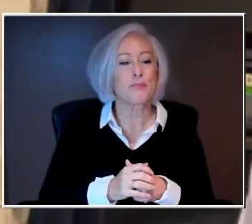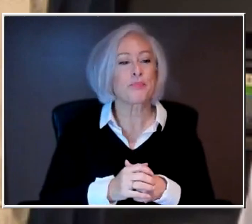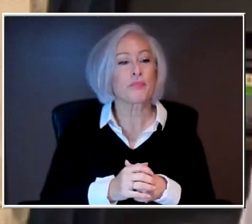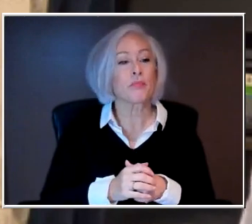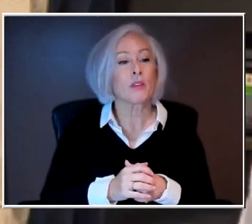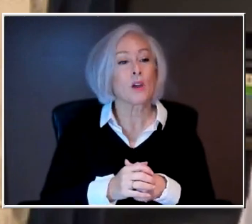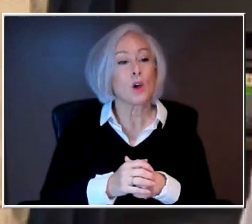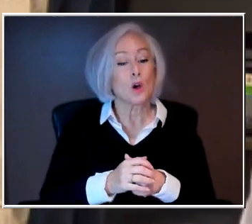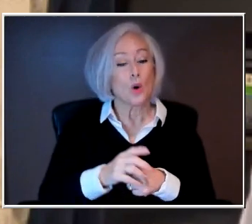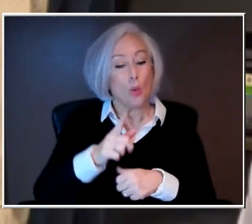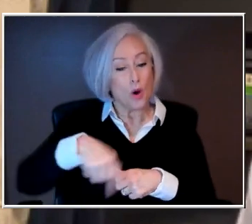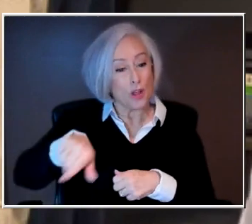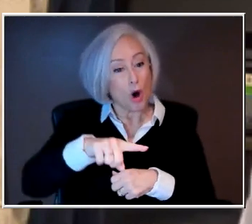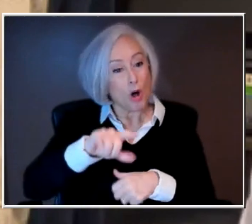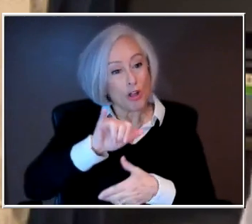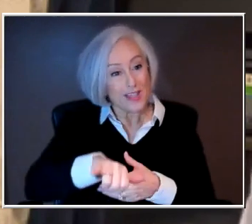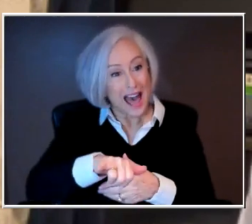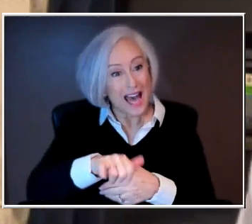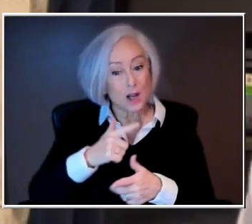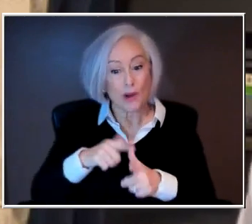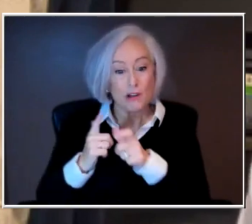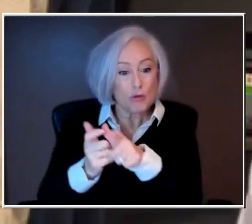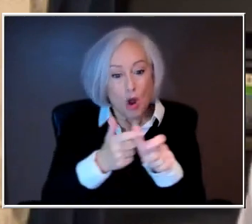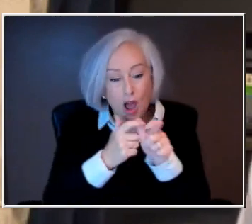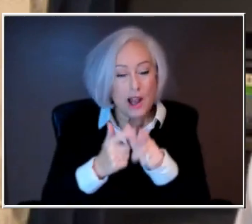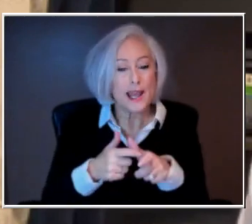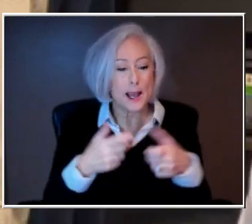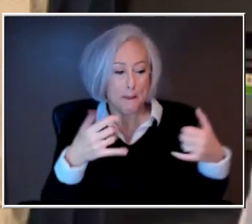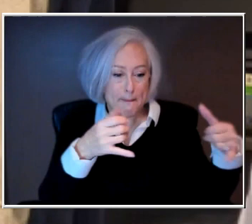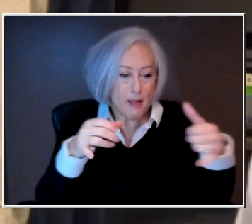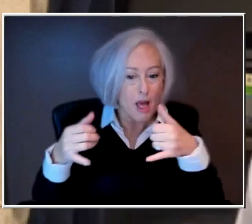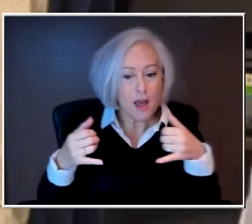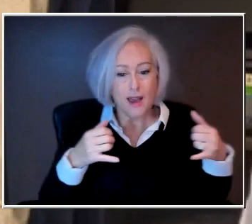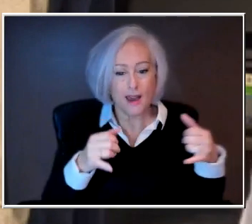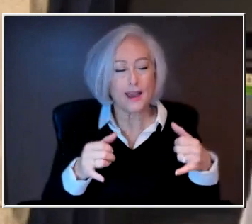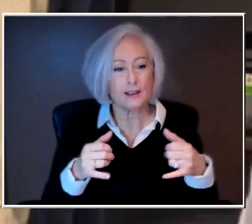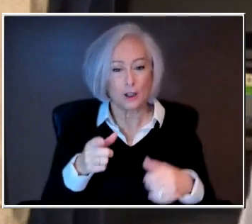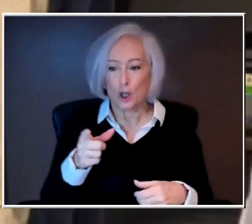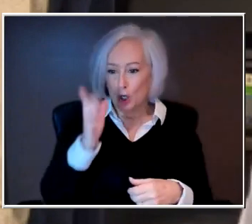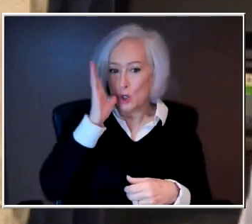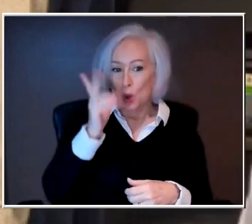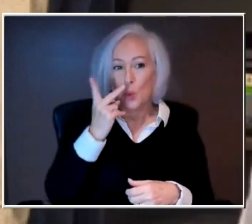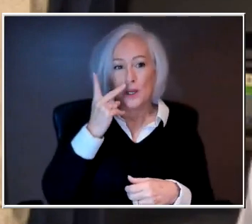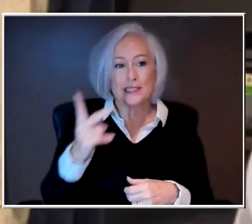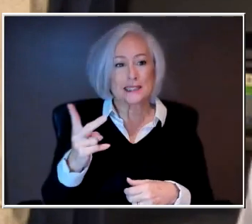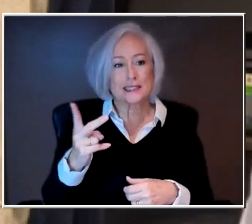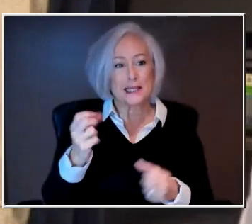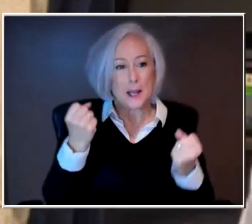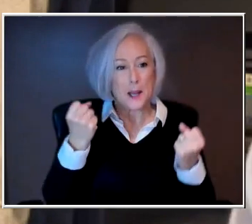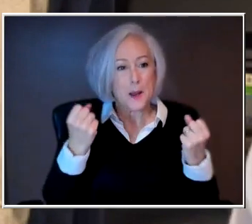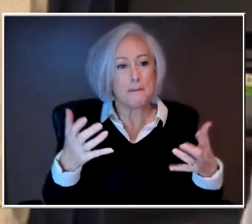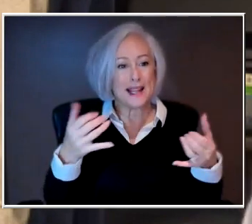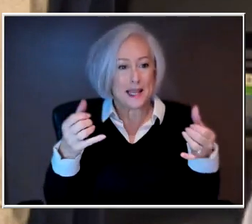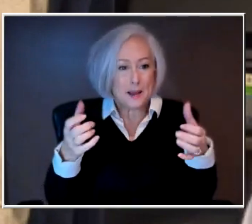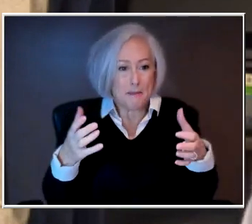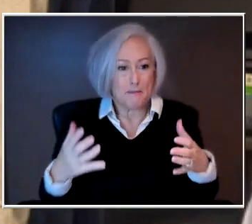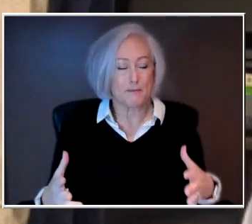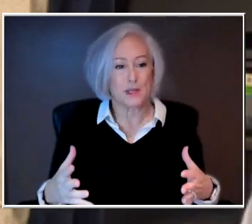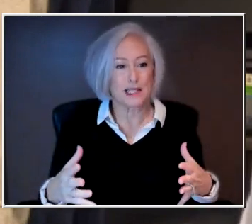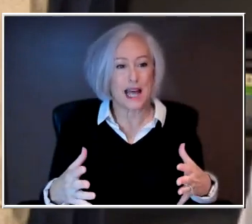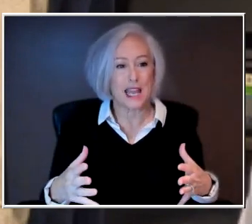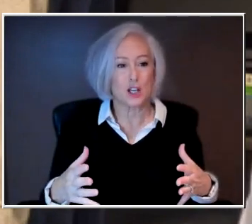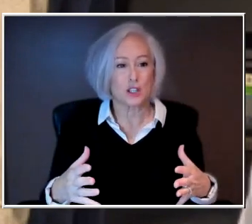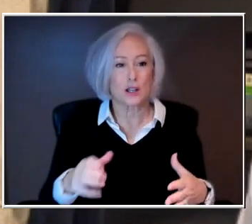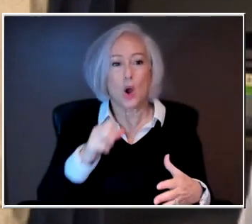you have, that when you're running around, when you're playing, and you'll see guys, they'll a lot of them, most of them probably, they won't even wear